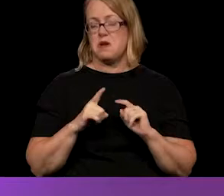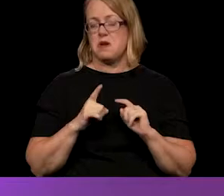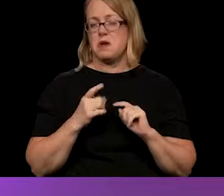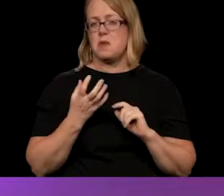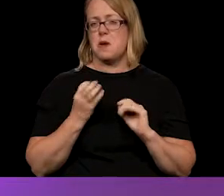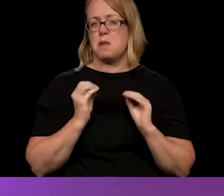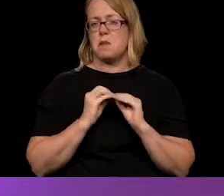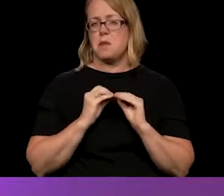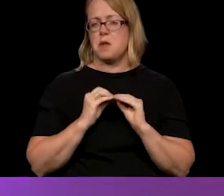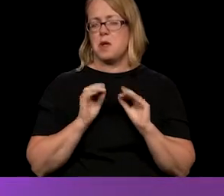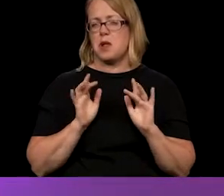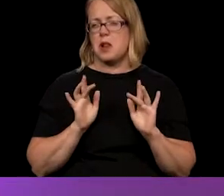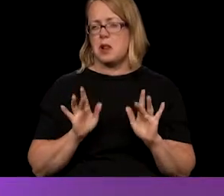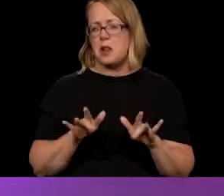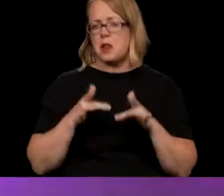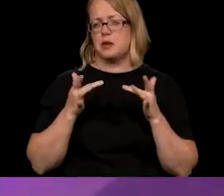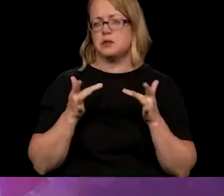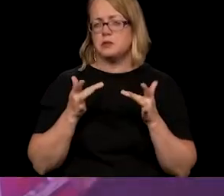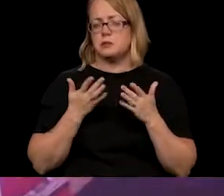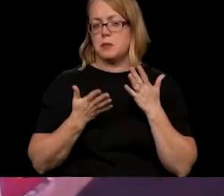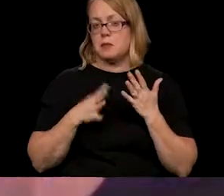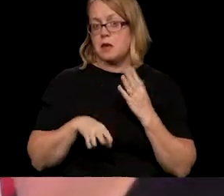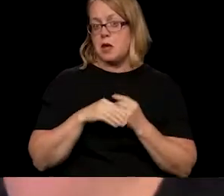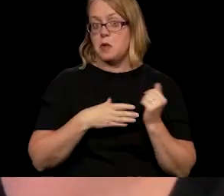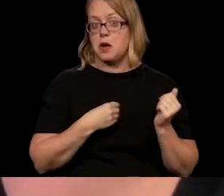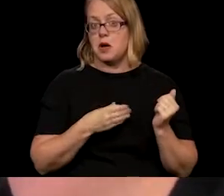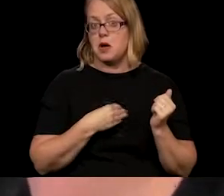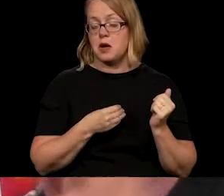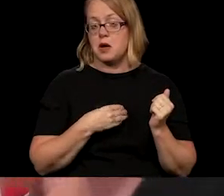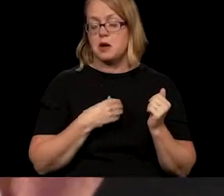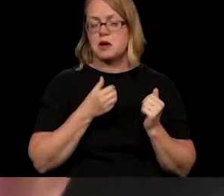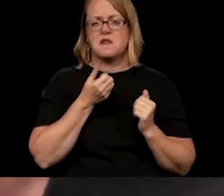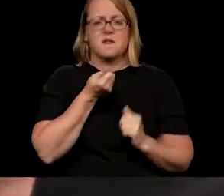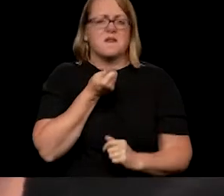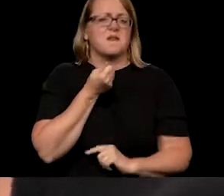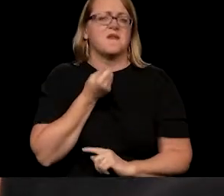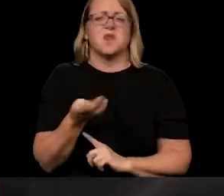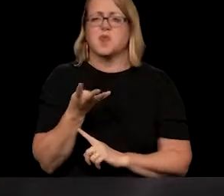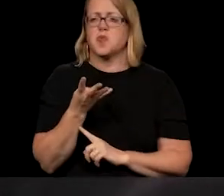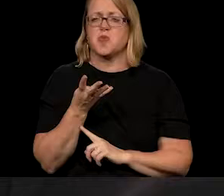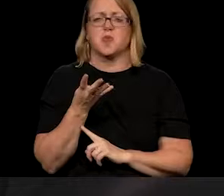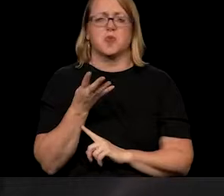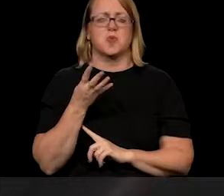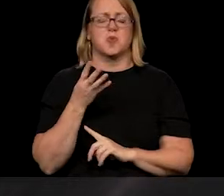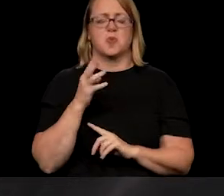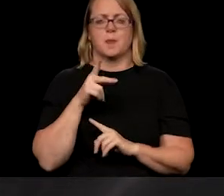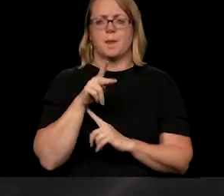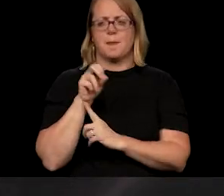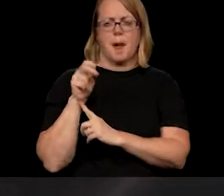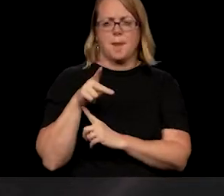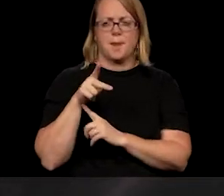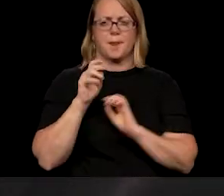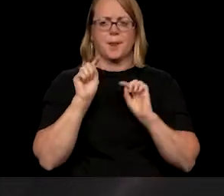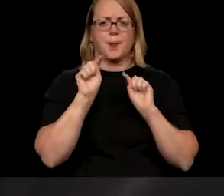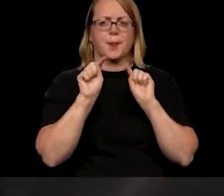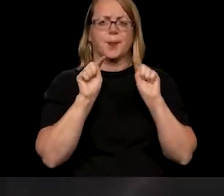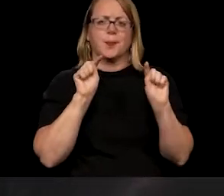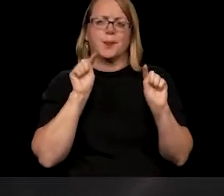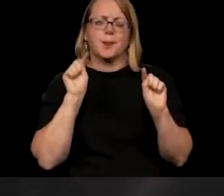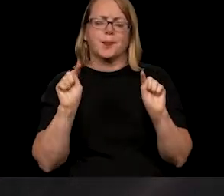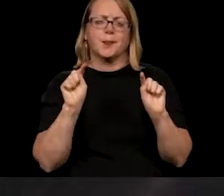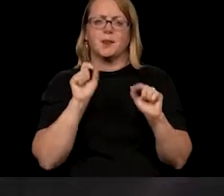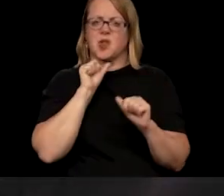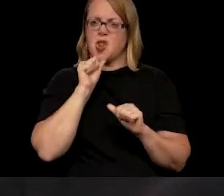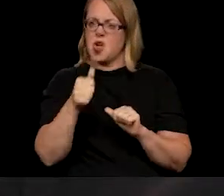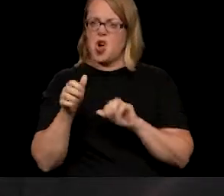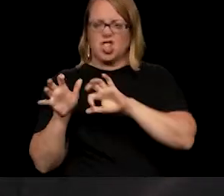continue changing that line. You don't want it perfectly straight. So I'm going to add a little bit more white, so